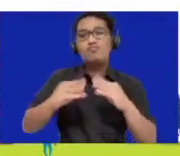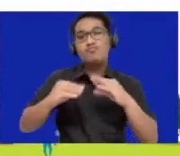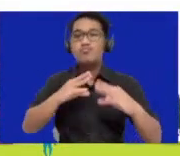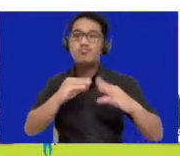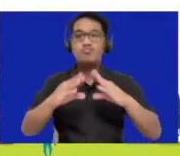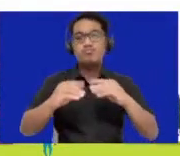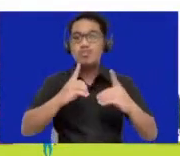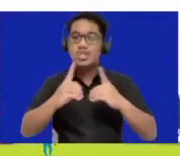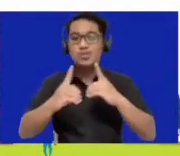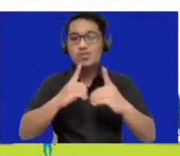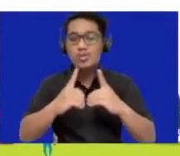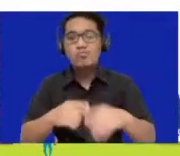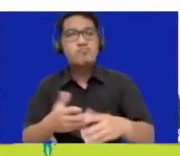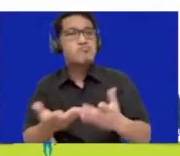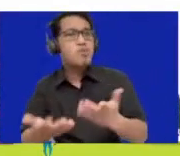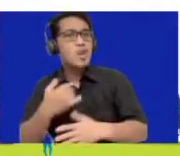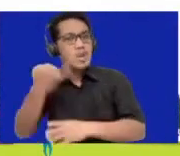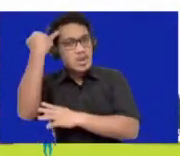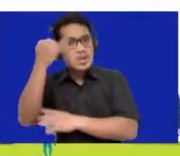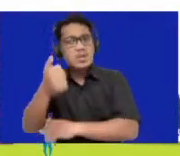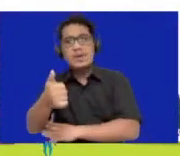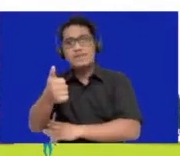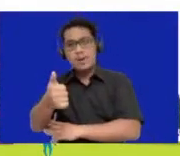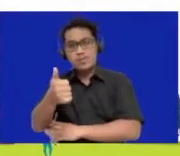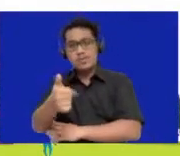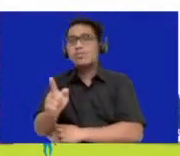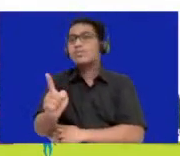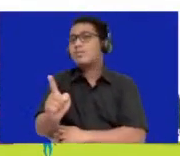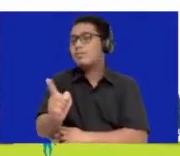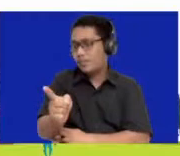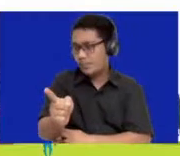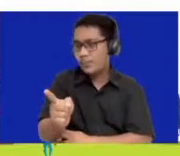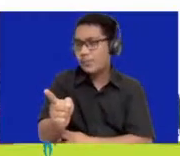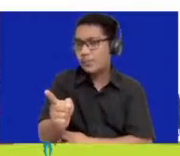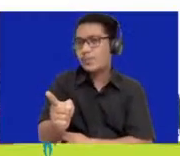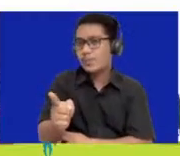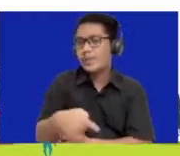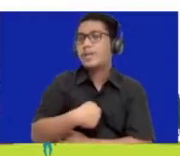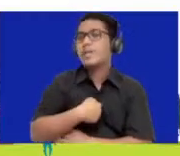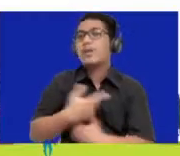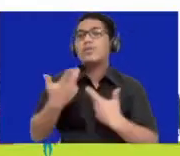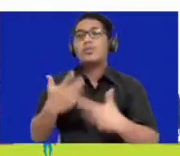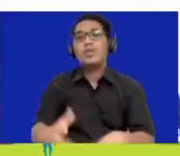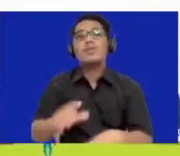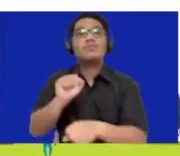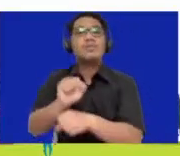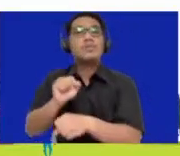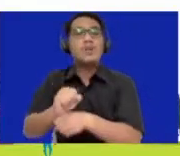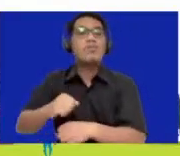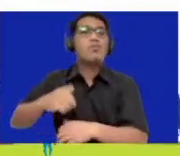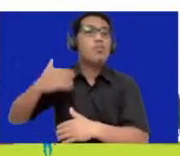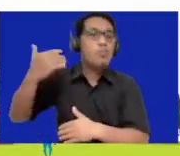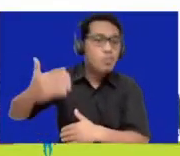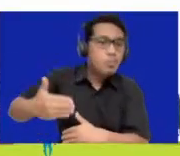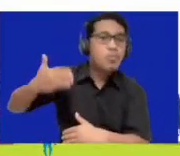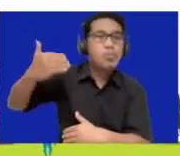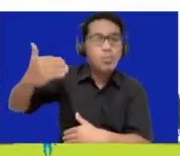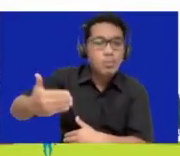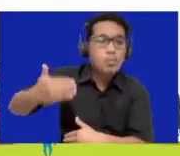worked for many years in the UN system, I realized that while I can give wonderful speeches